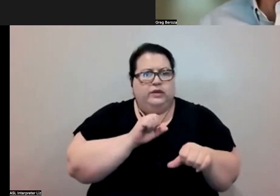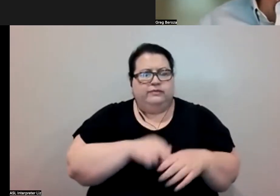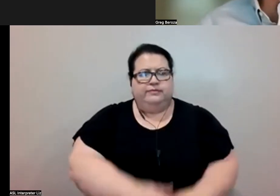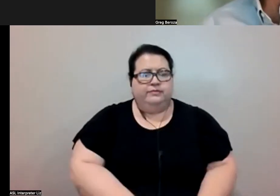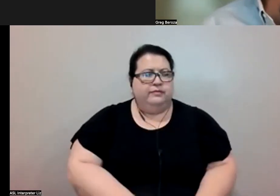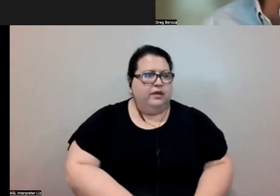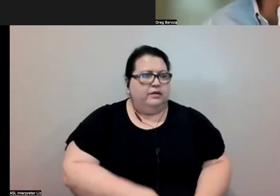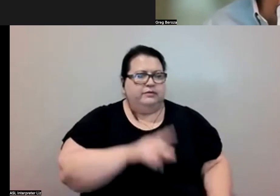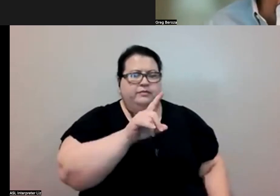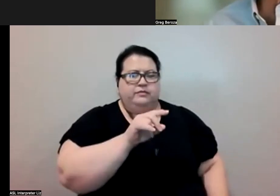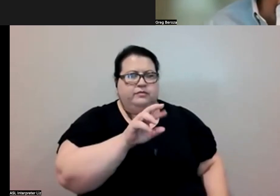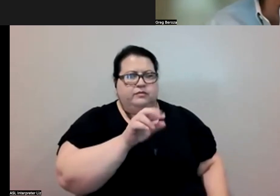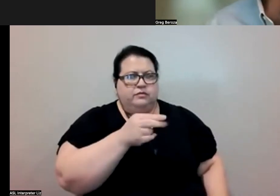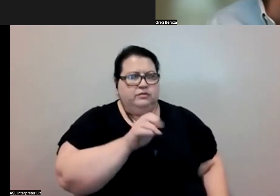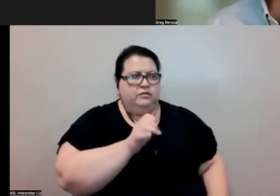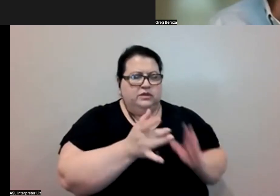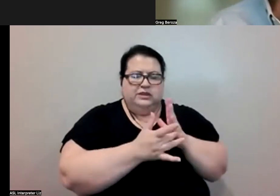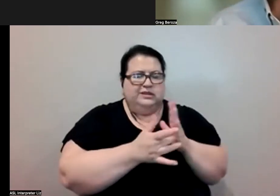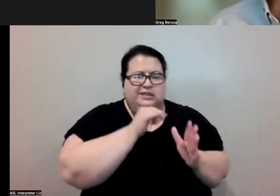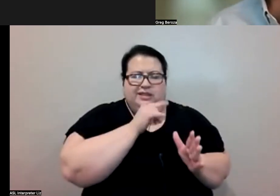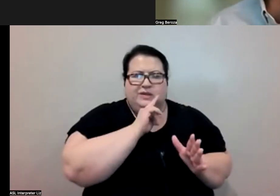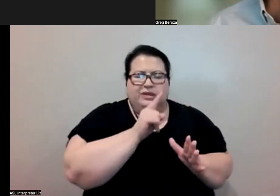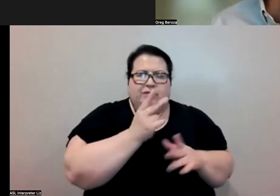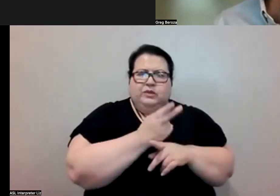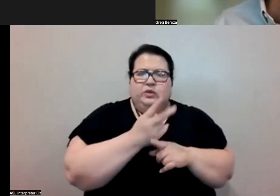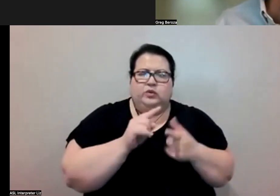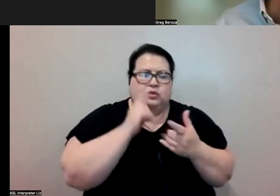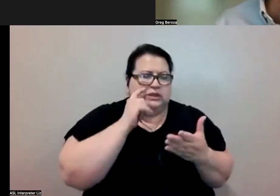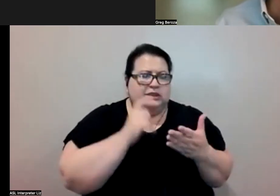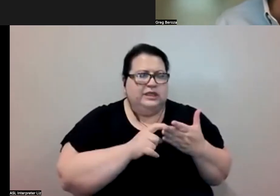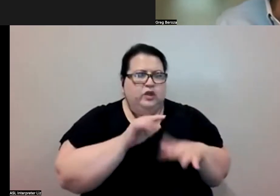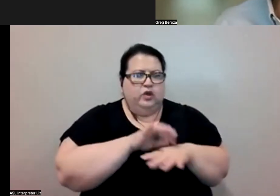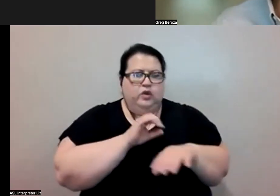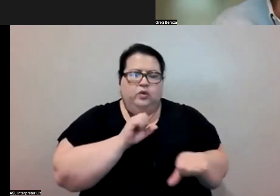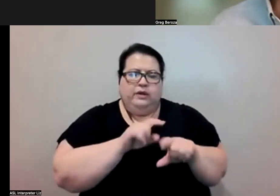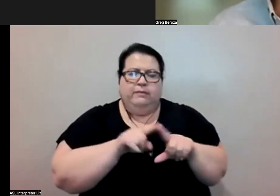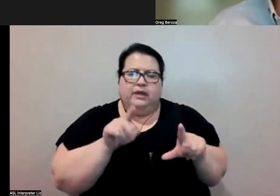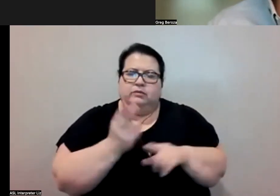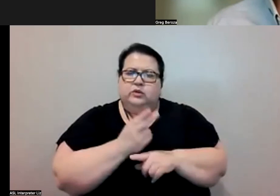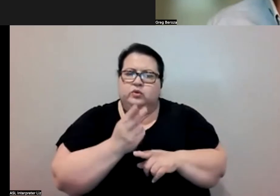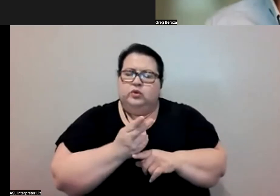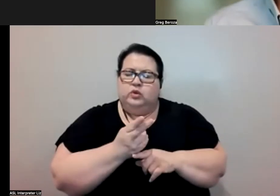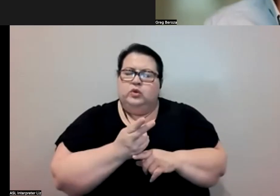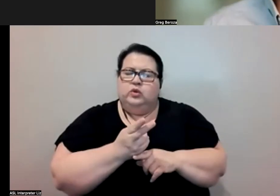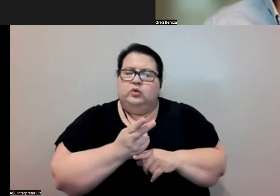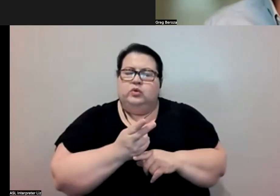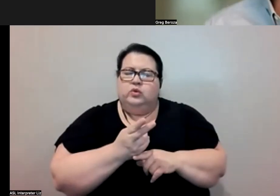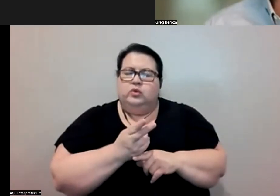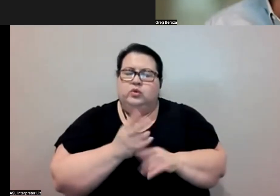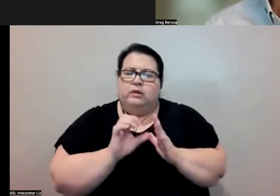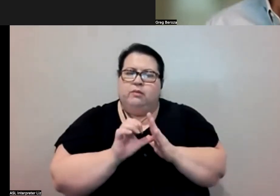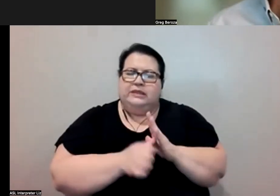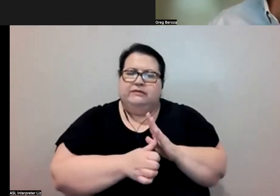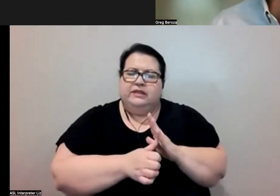Yeah, so drone technology has not really been used to detect earthquakes, but it has been used quite